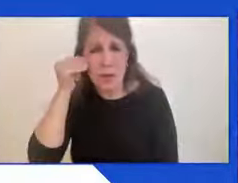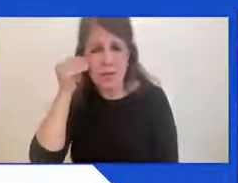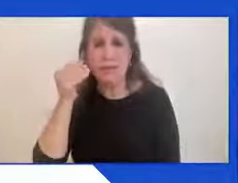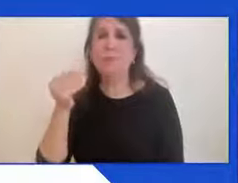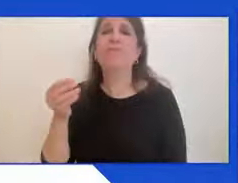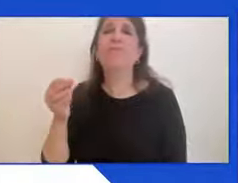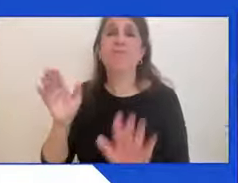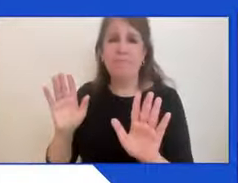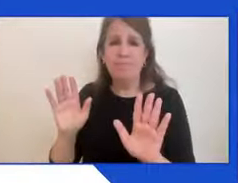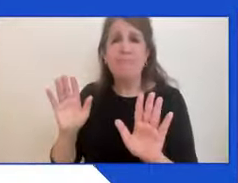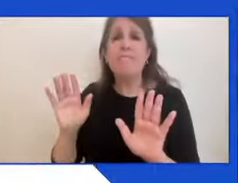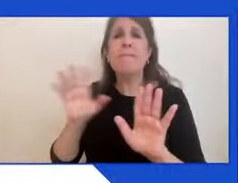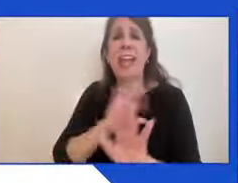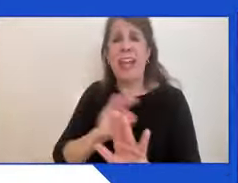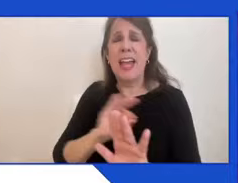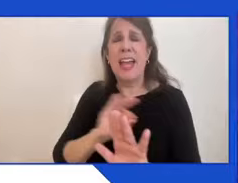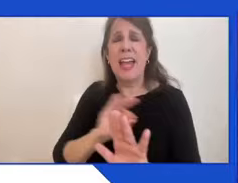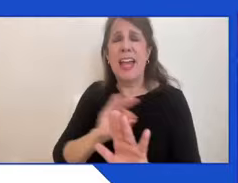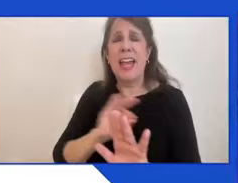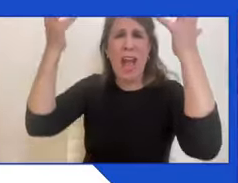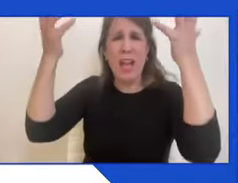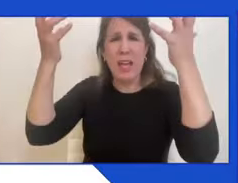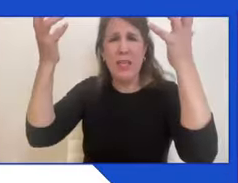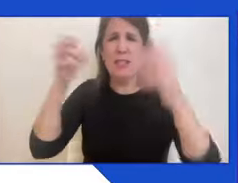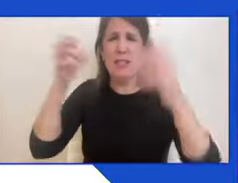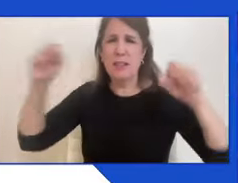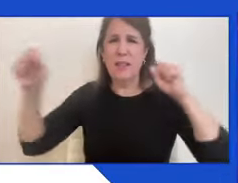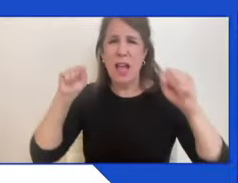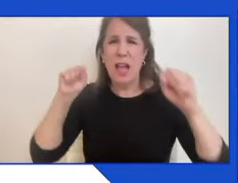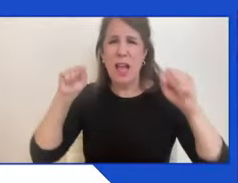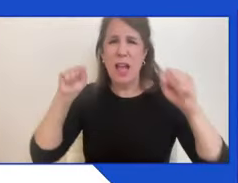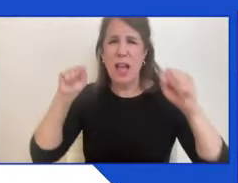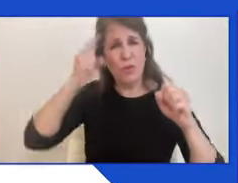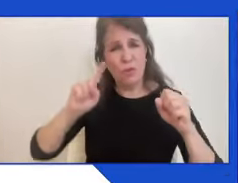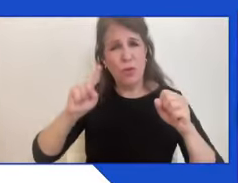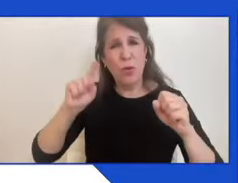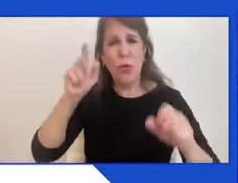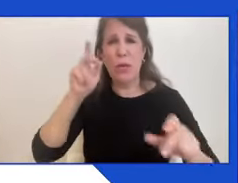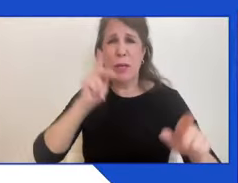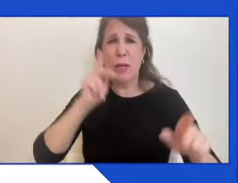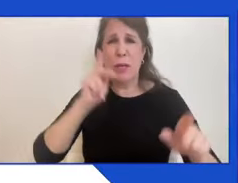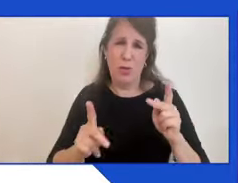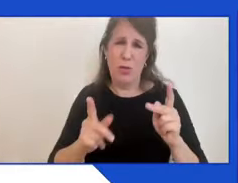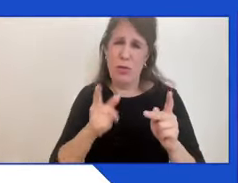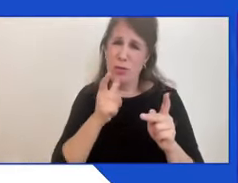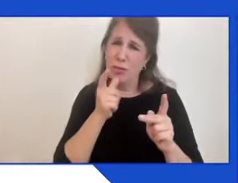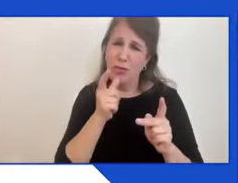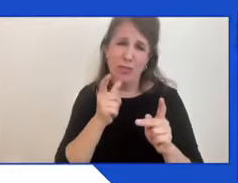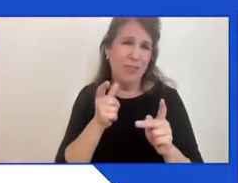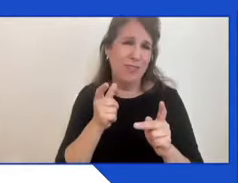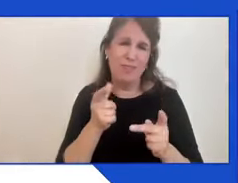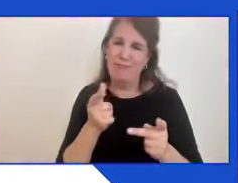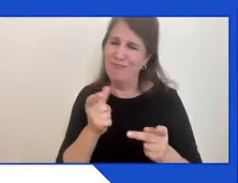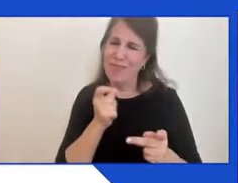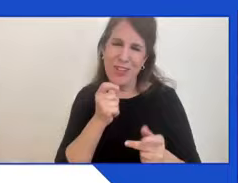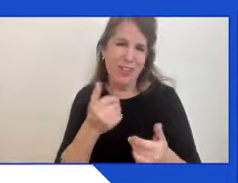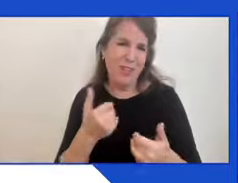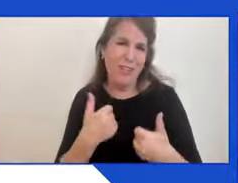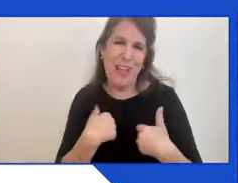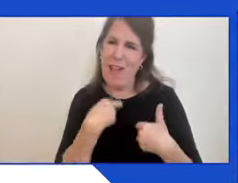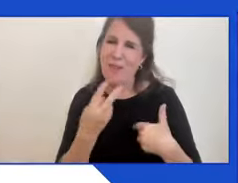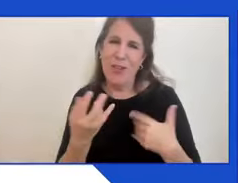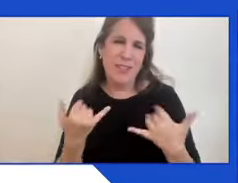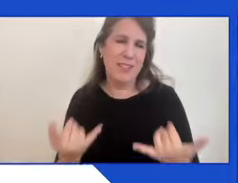And raise our voices loud for those who no longer have a voice.